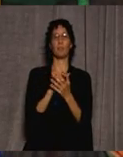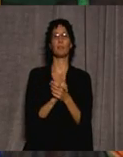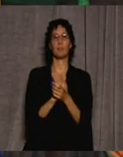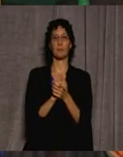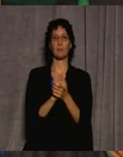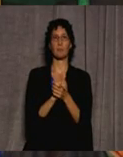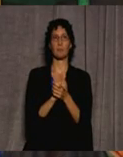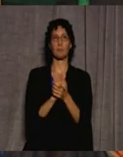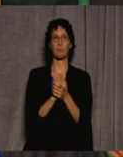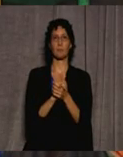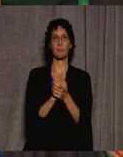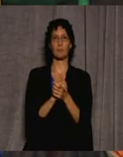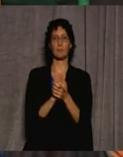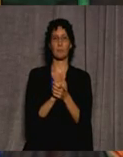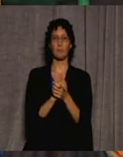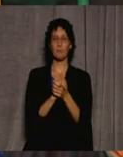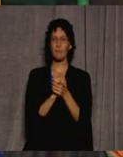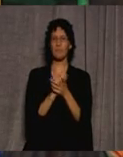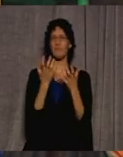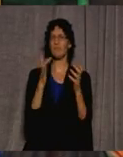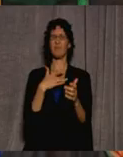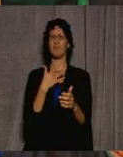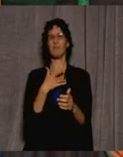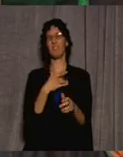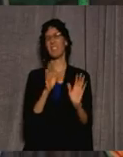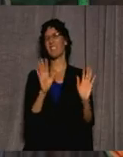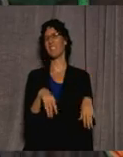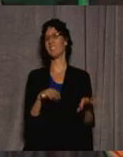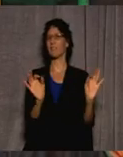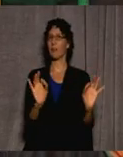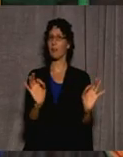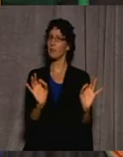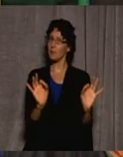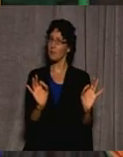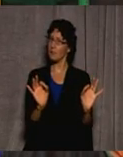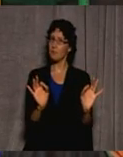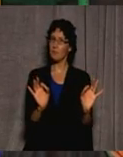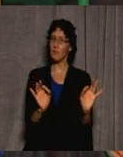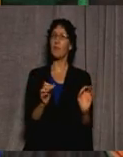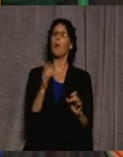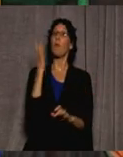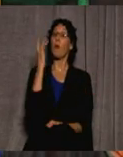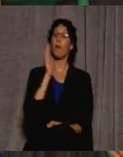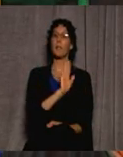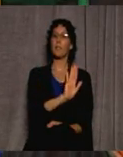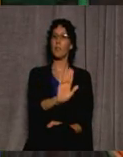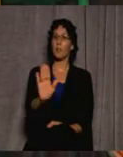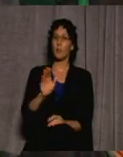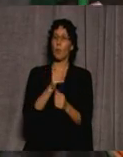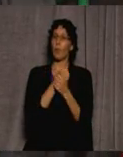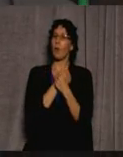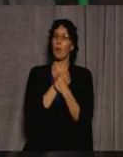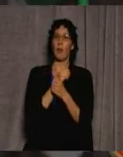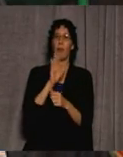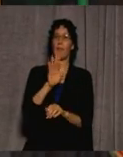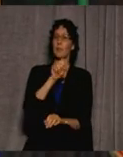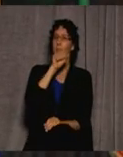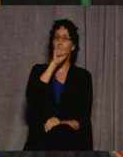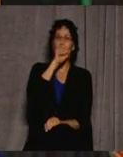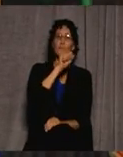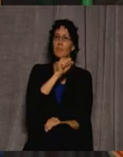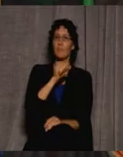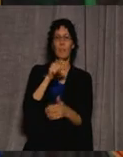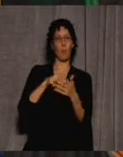here take for granted. Because of your love, and of your love for what you're